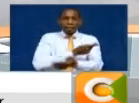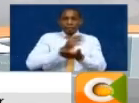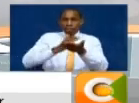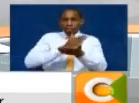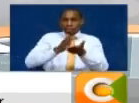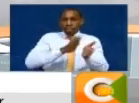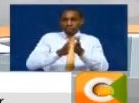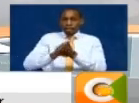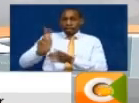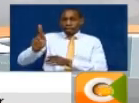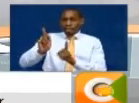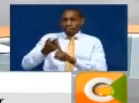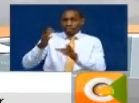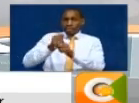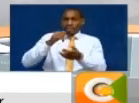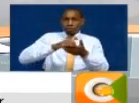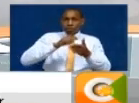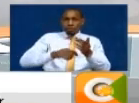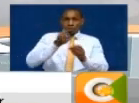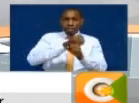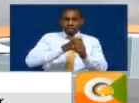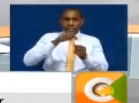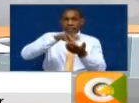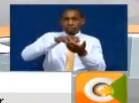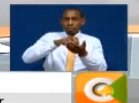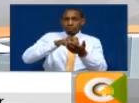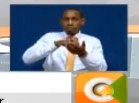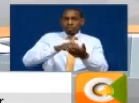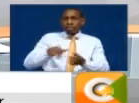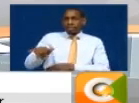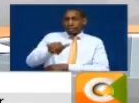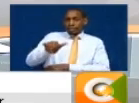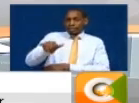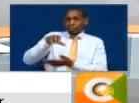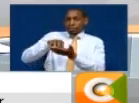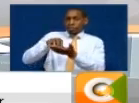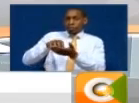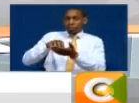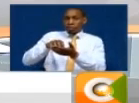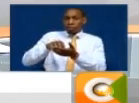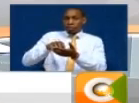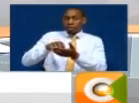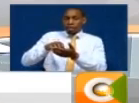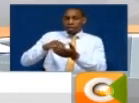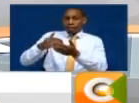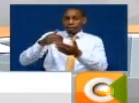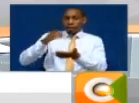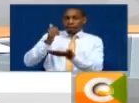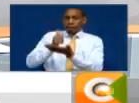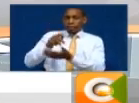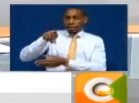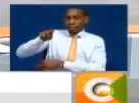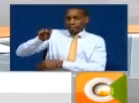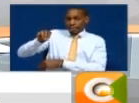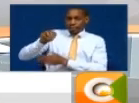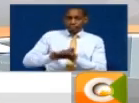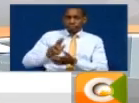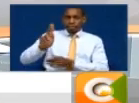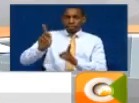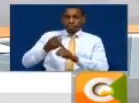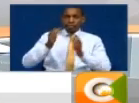plan by Kenya Kwanza that includes the creation of a position equivalent to that of the defunct office of the Prime Minister. Now, the